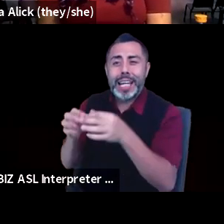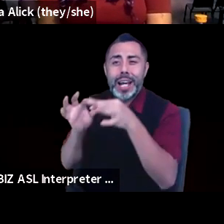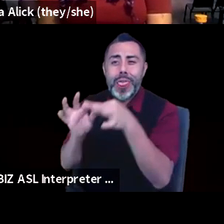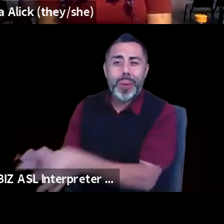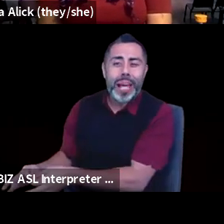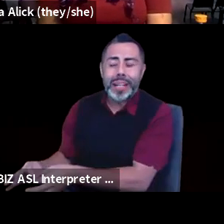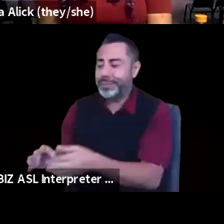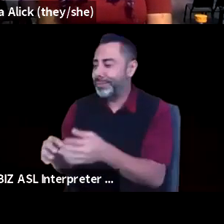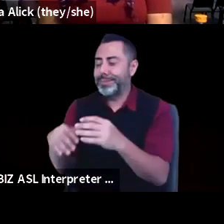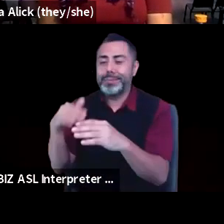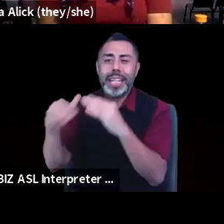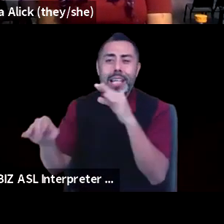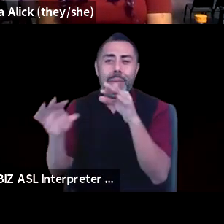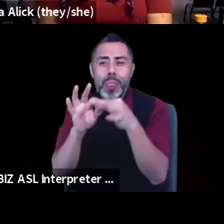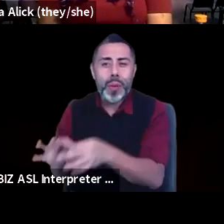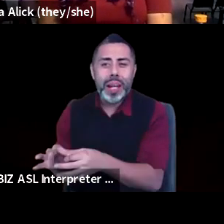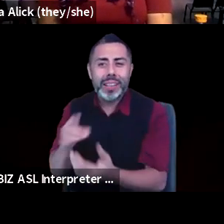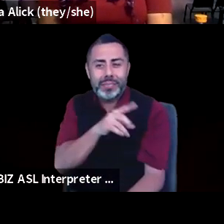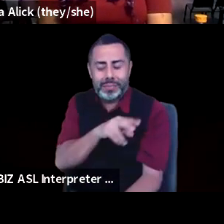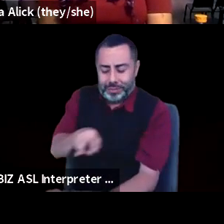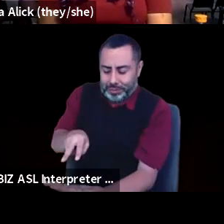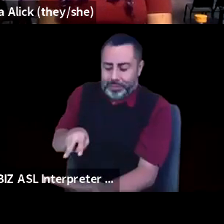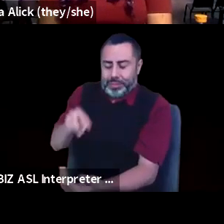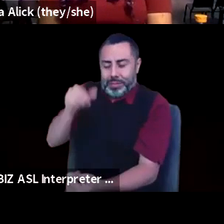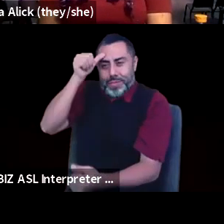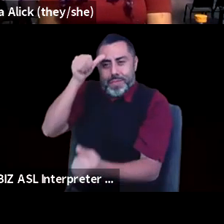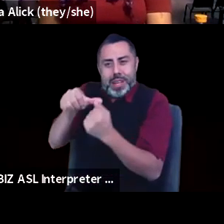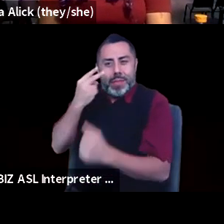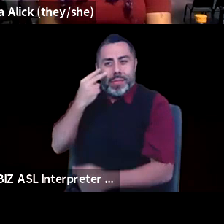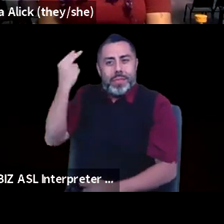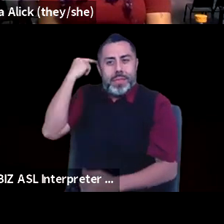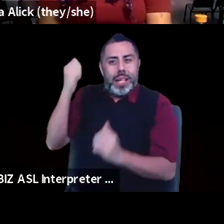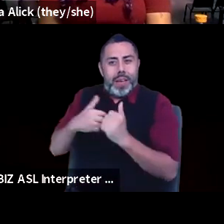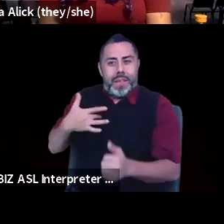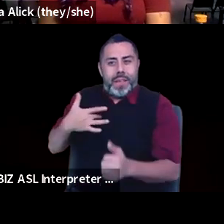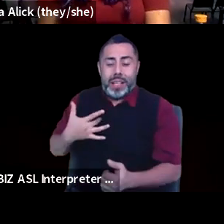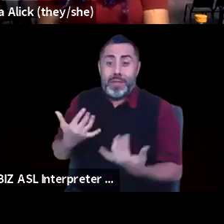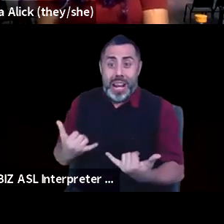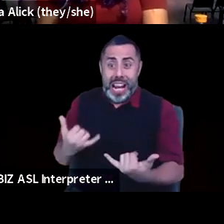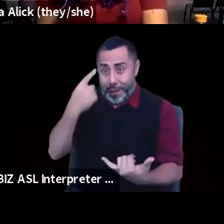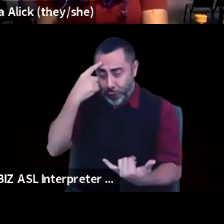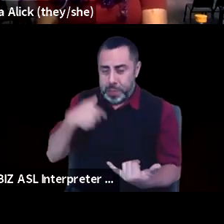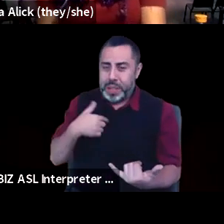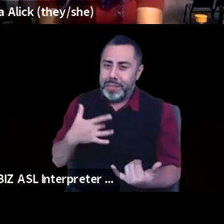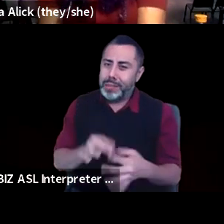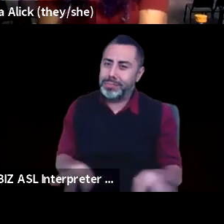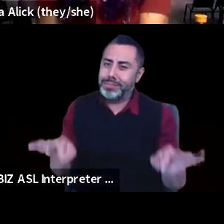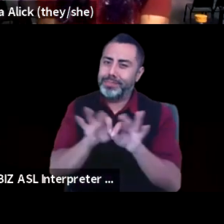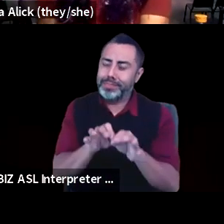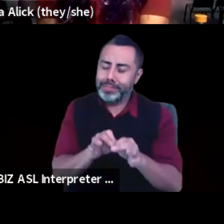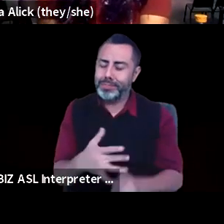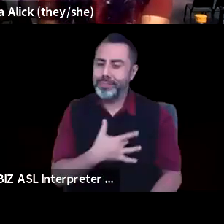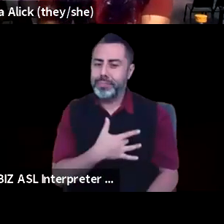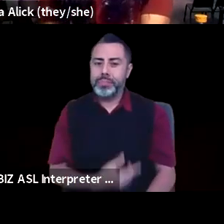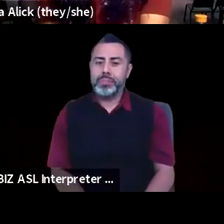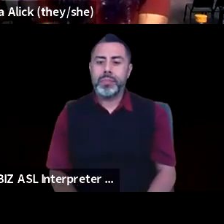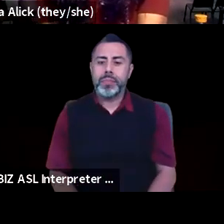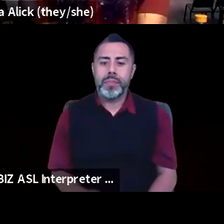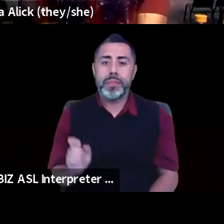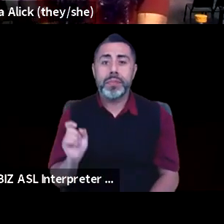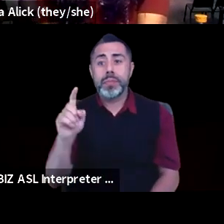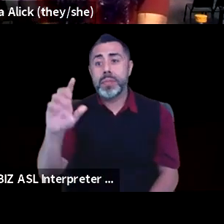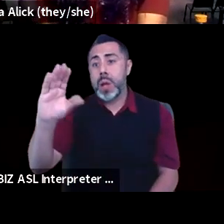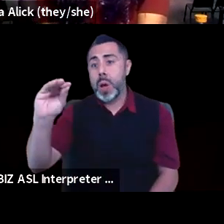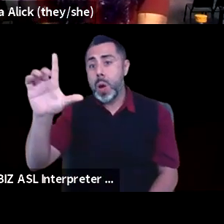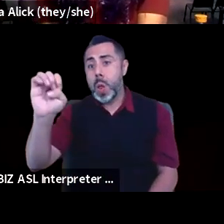really resonant and relevant to me right now. Cole and Rachel, do you want to share around this question of leadership and also taking